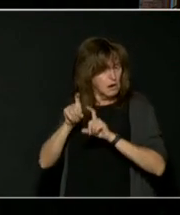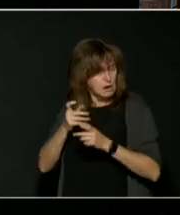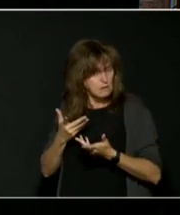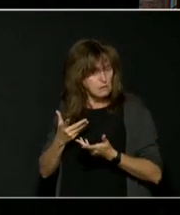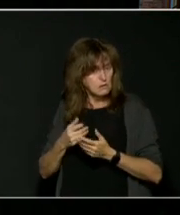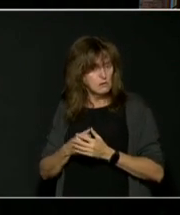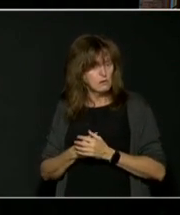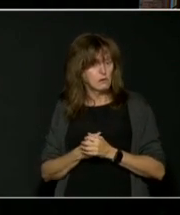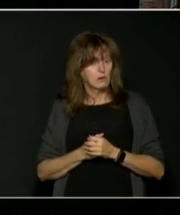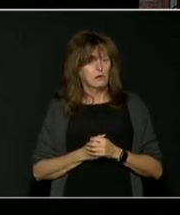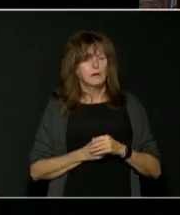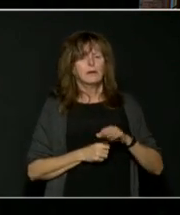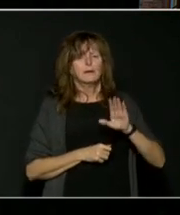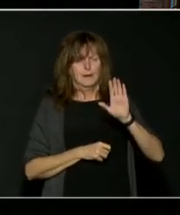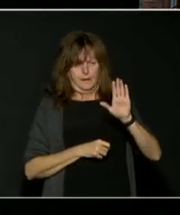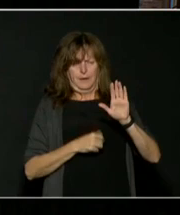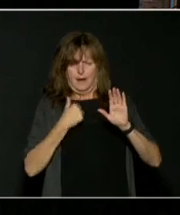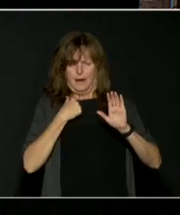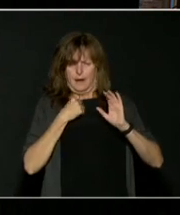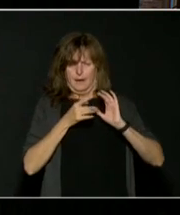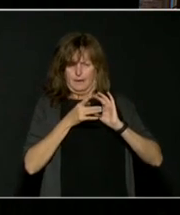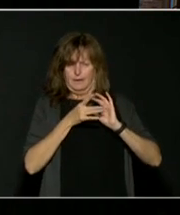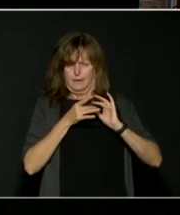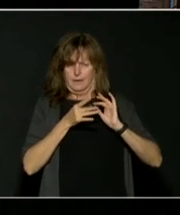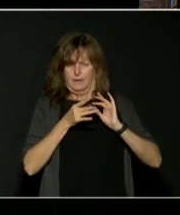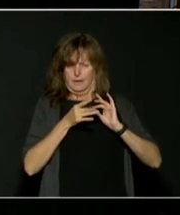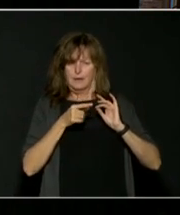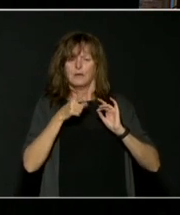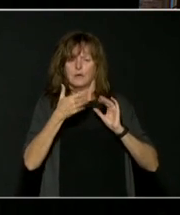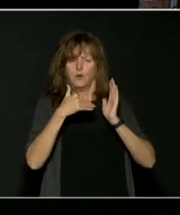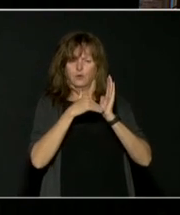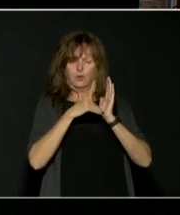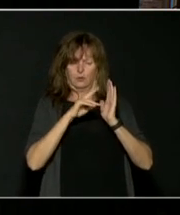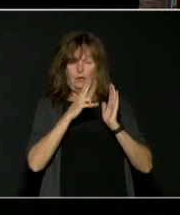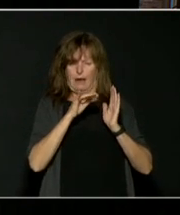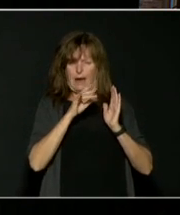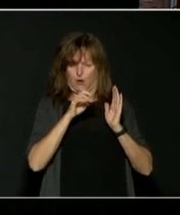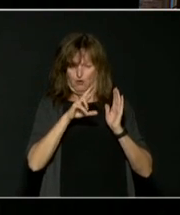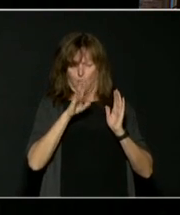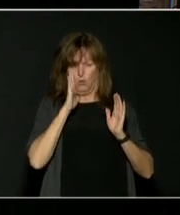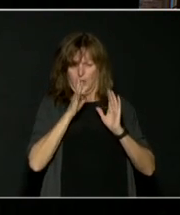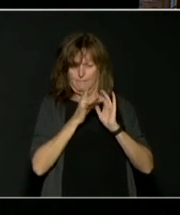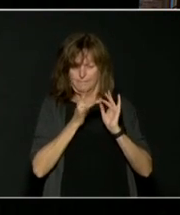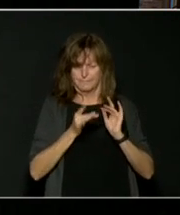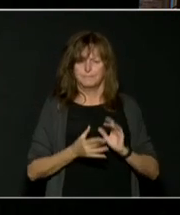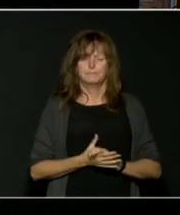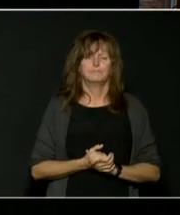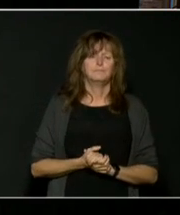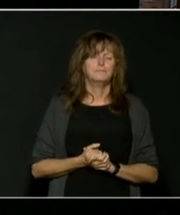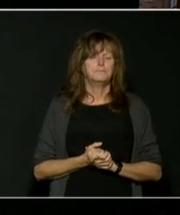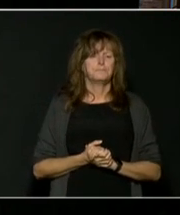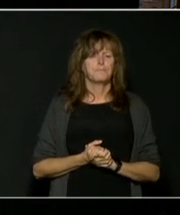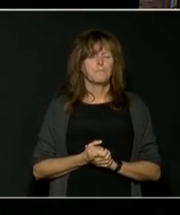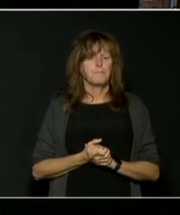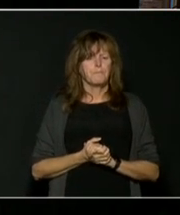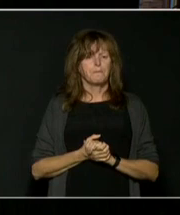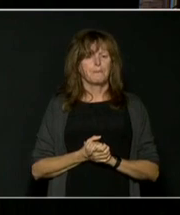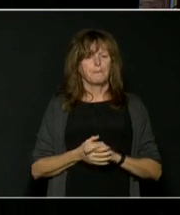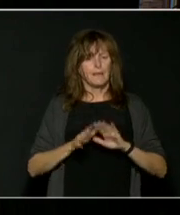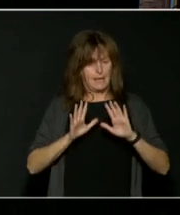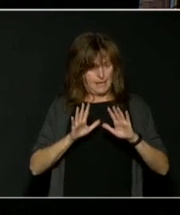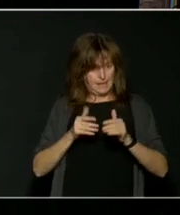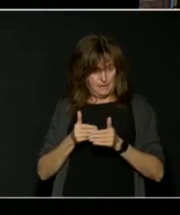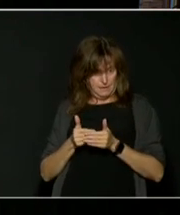answer and then turn it over to Dr. Huyer. I think our focus as we move into, what is looking like the